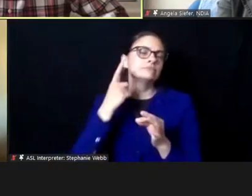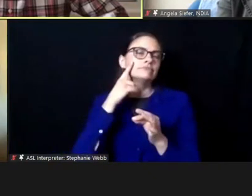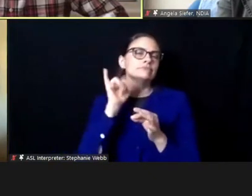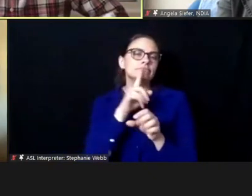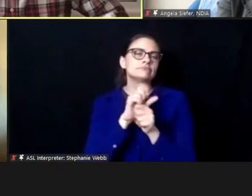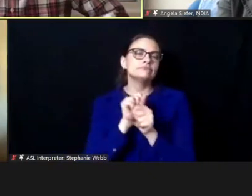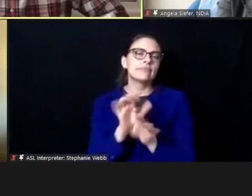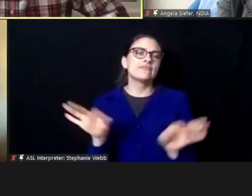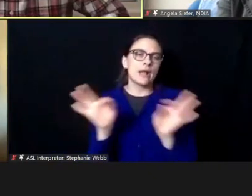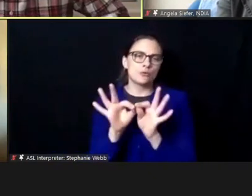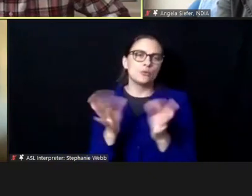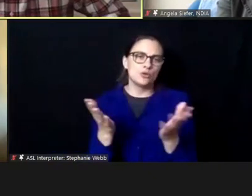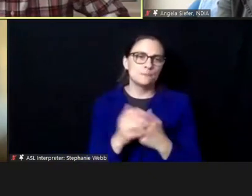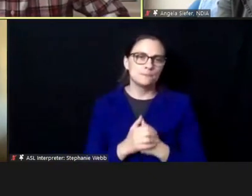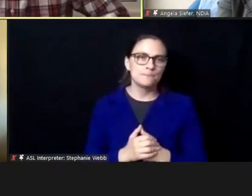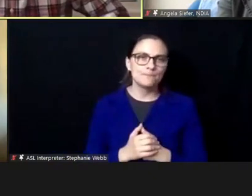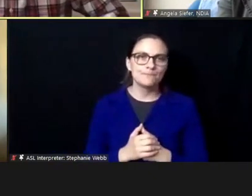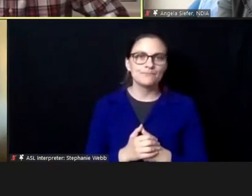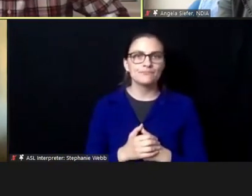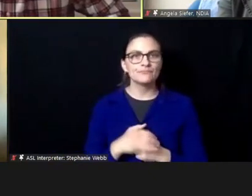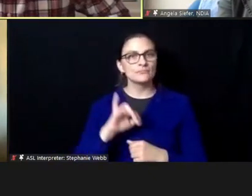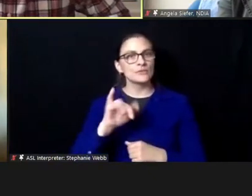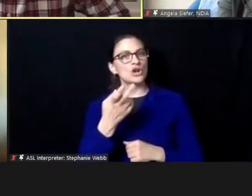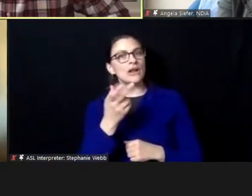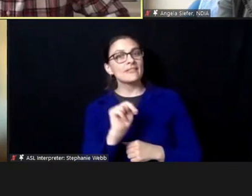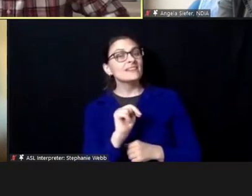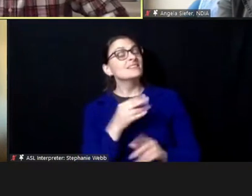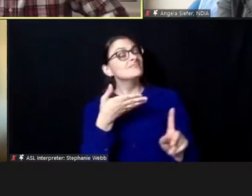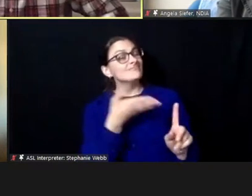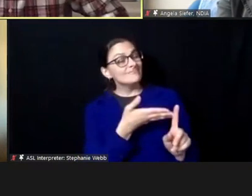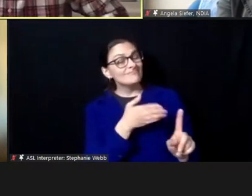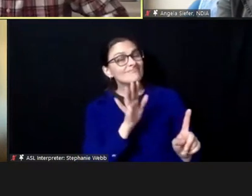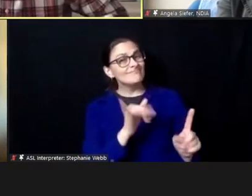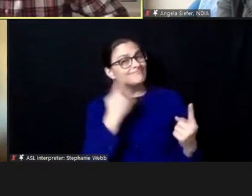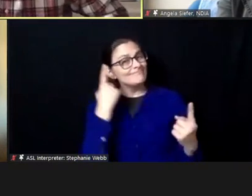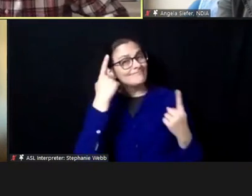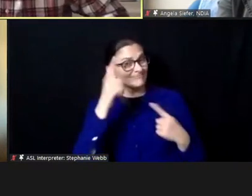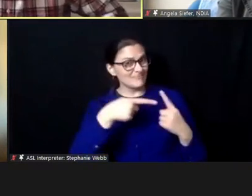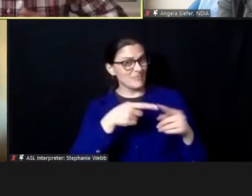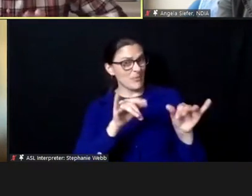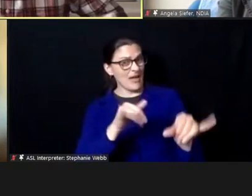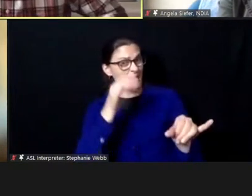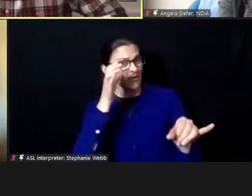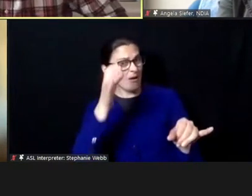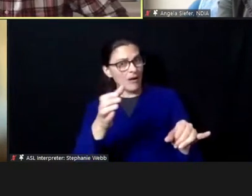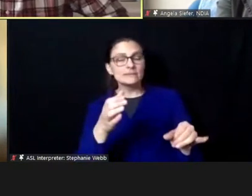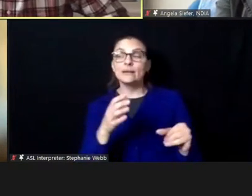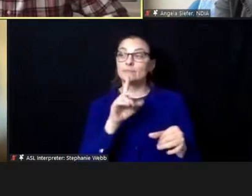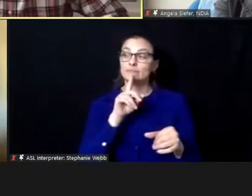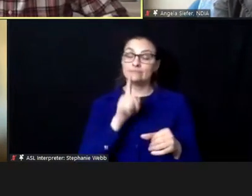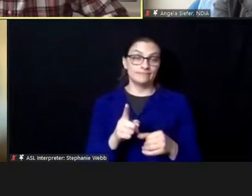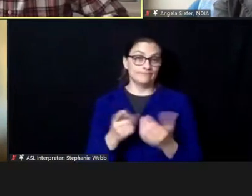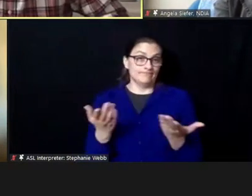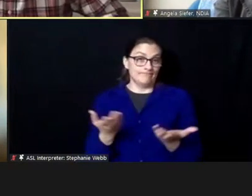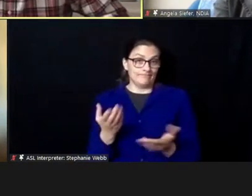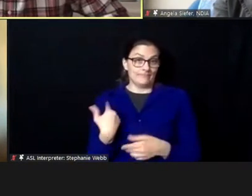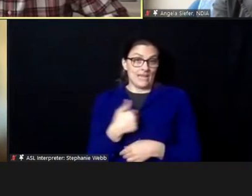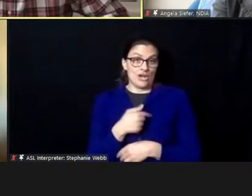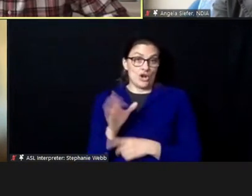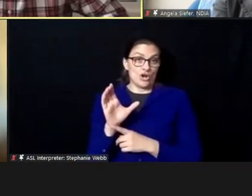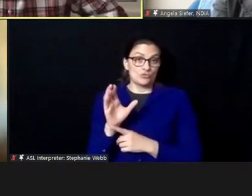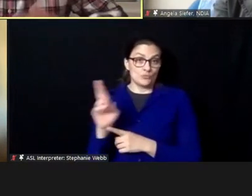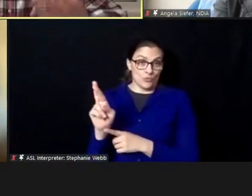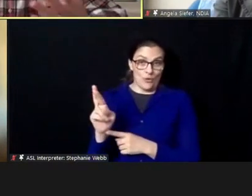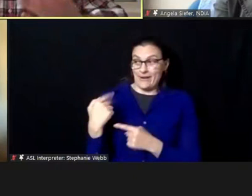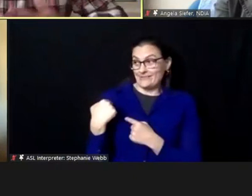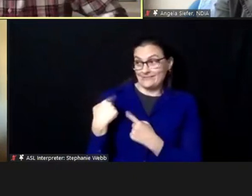With the question of machine readability, Ed, I mean, something that we're engaging with at Consumer Reports is we've asked consumers last year to share their ISP bills with